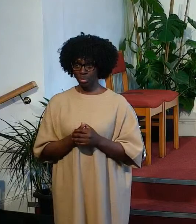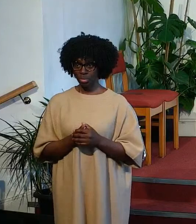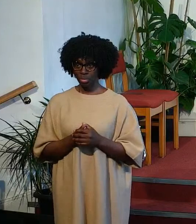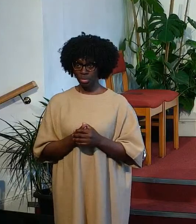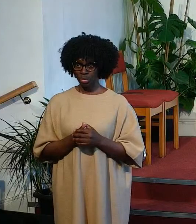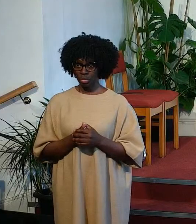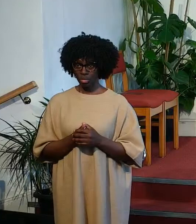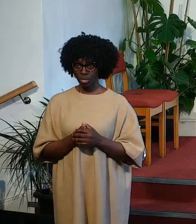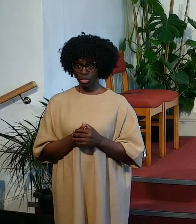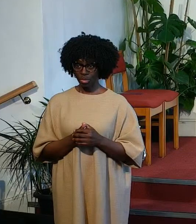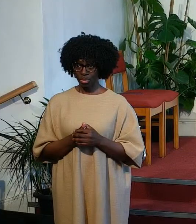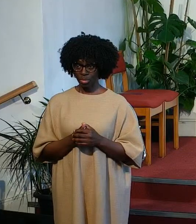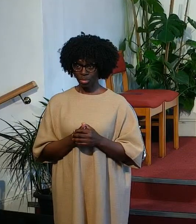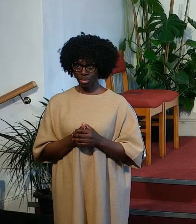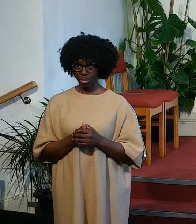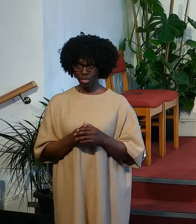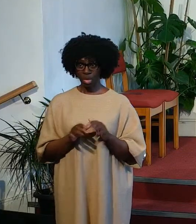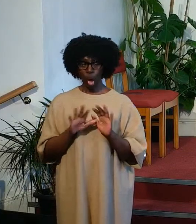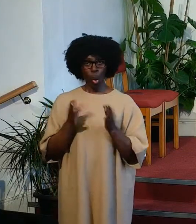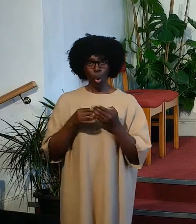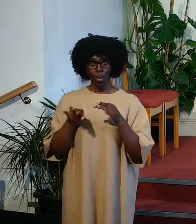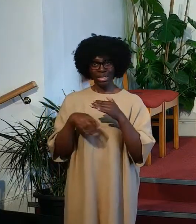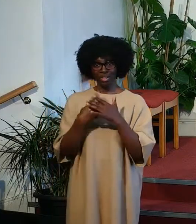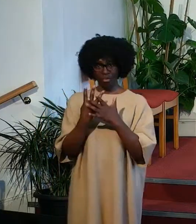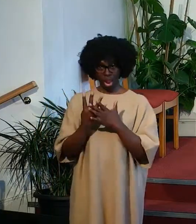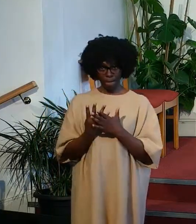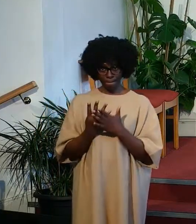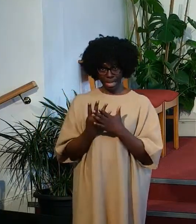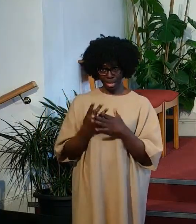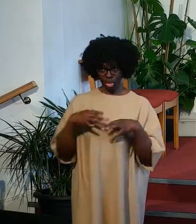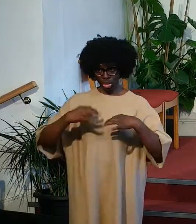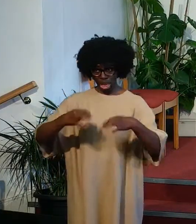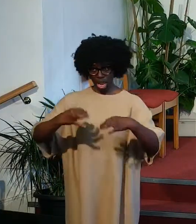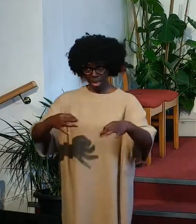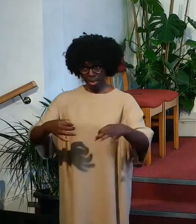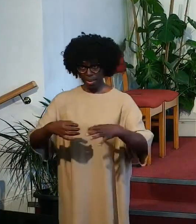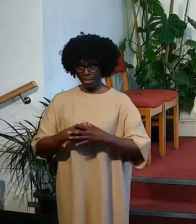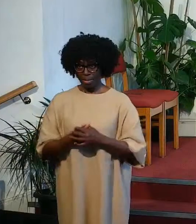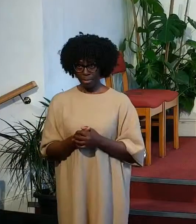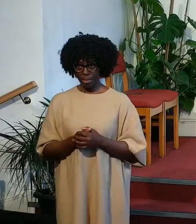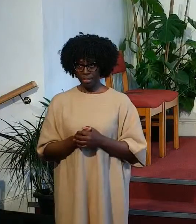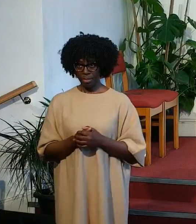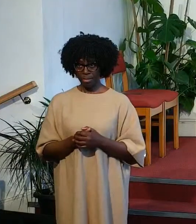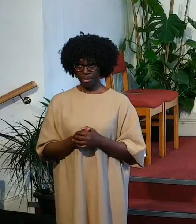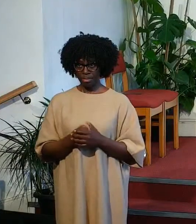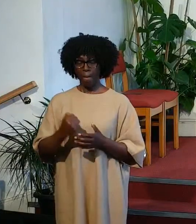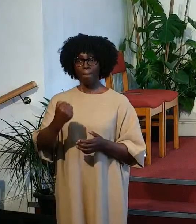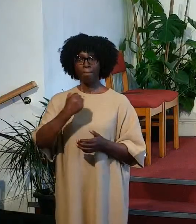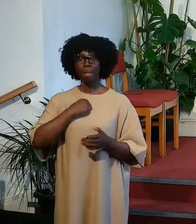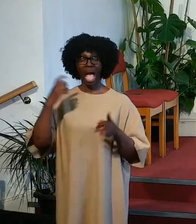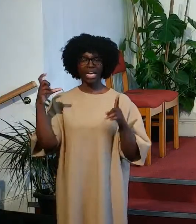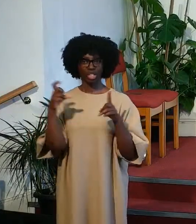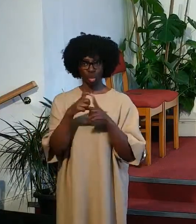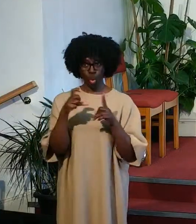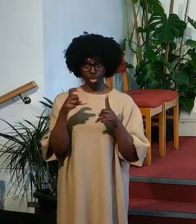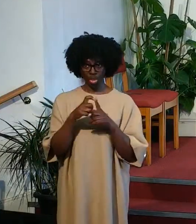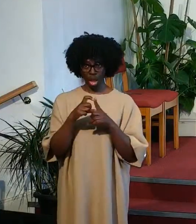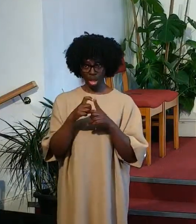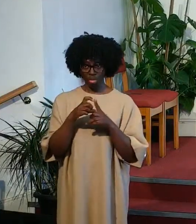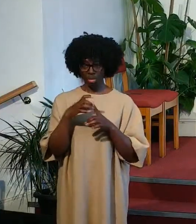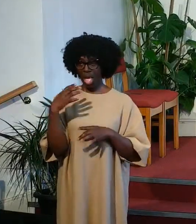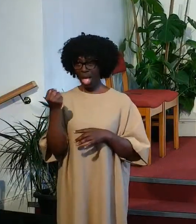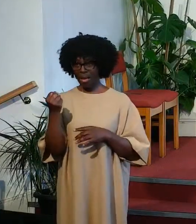seen GDD, and if I make it visual for you, you've seen Hannah. Yeah. And Hannah has